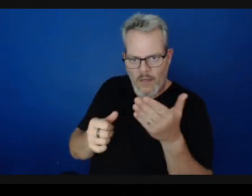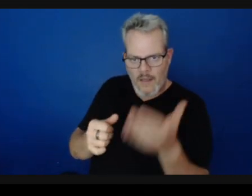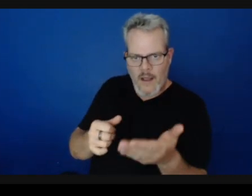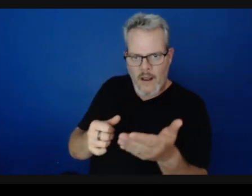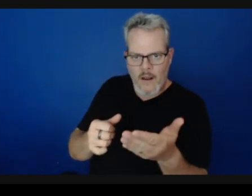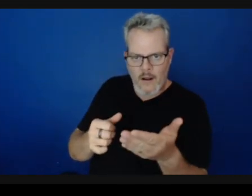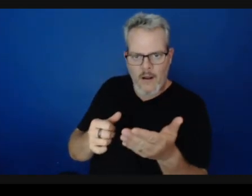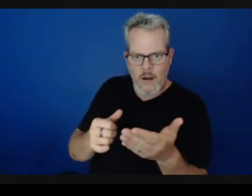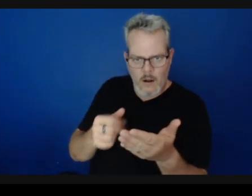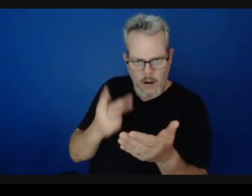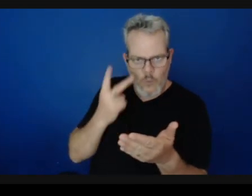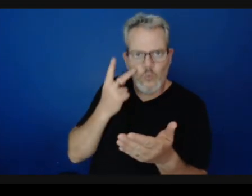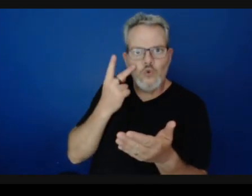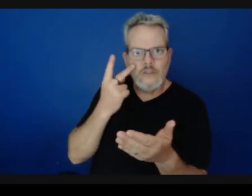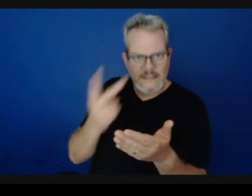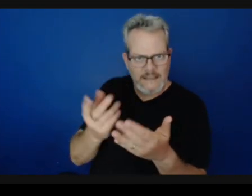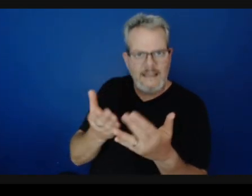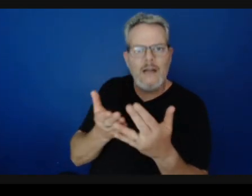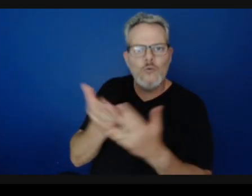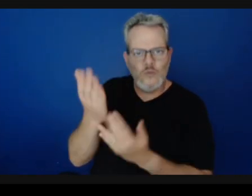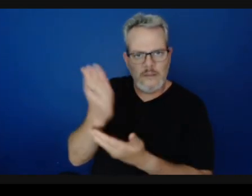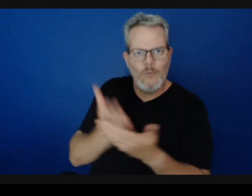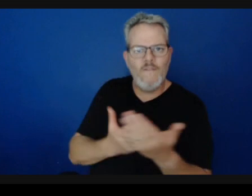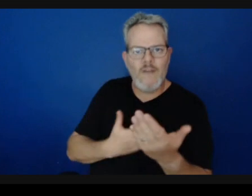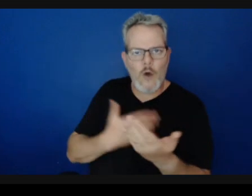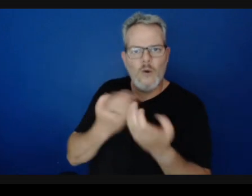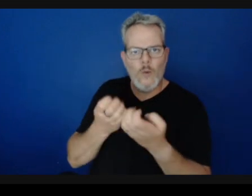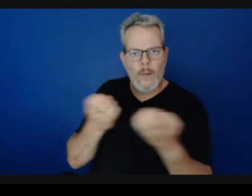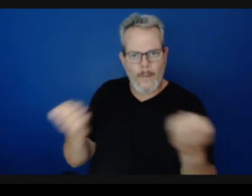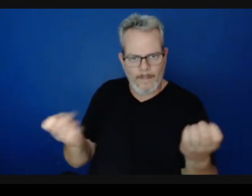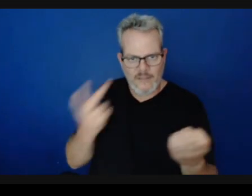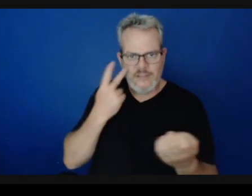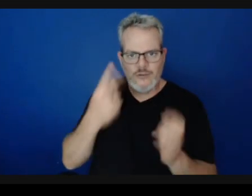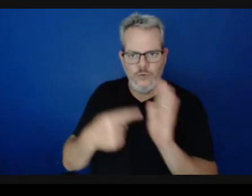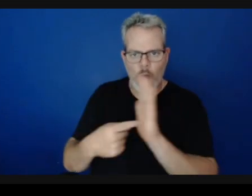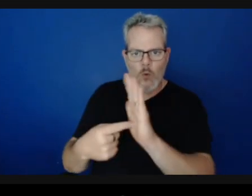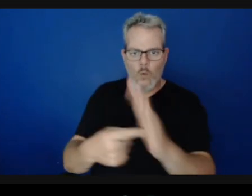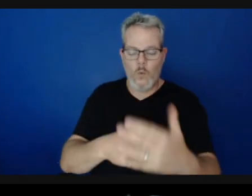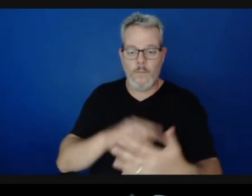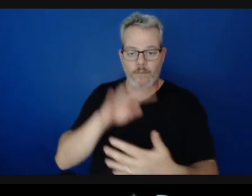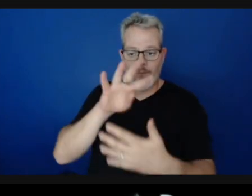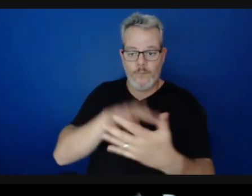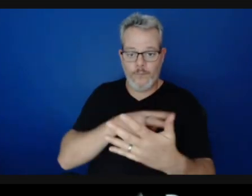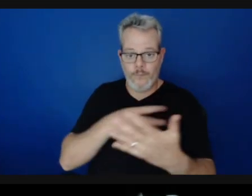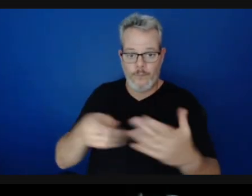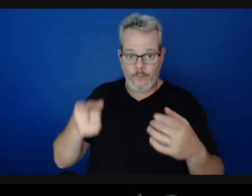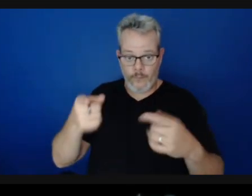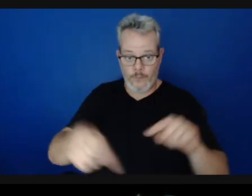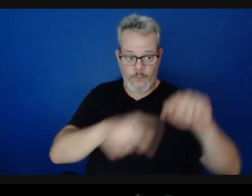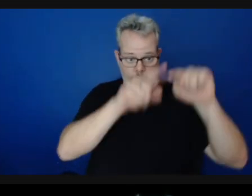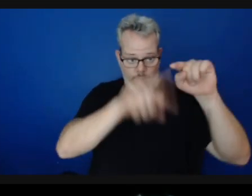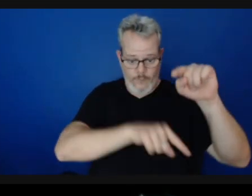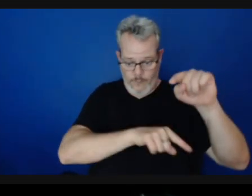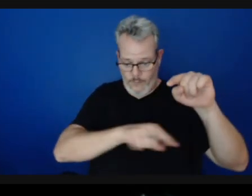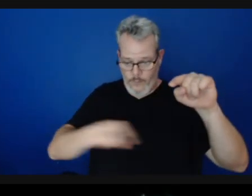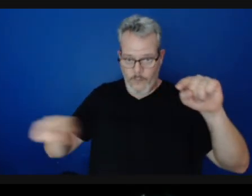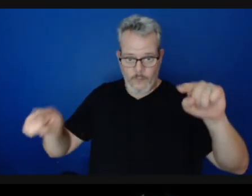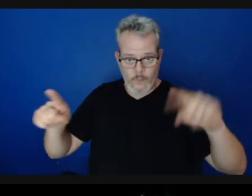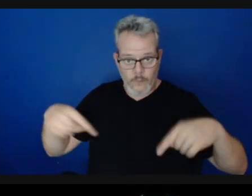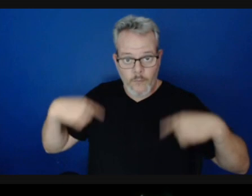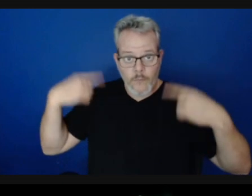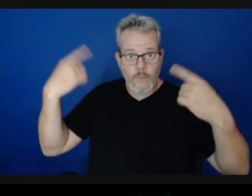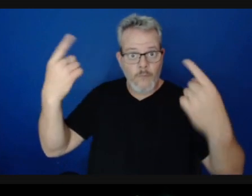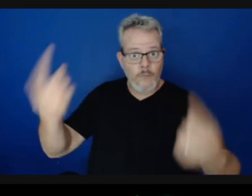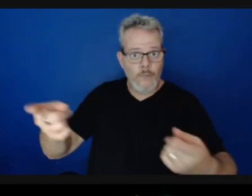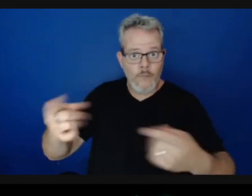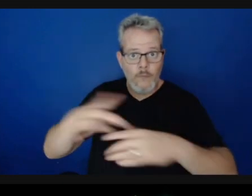And we'll see that through some of the instrumentation as well. Our earthquake rates are still low overall. We're looking at about 20 earthquakes per